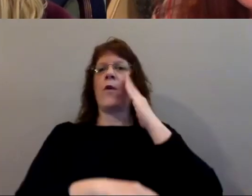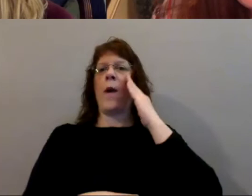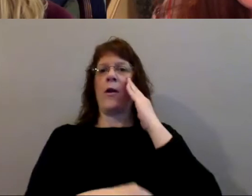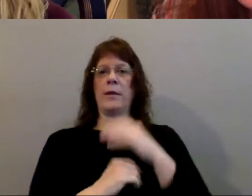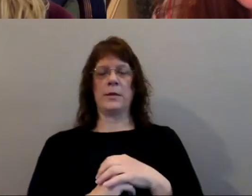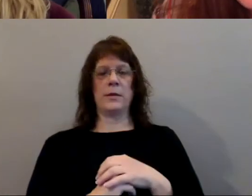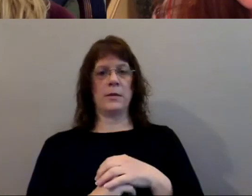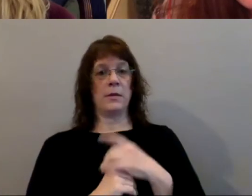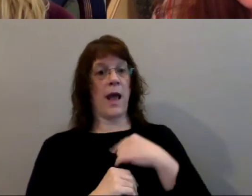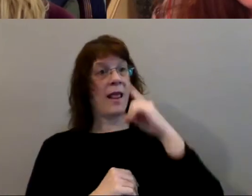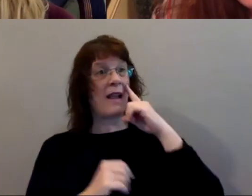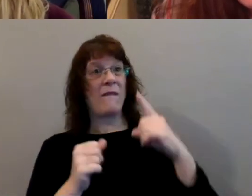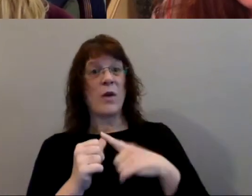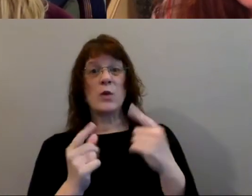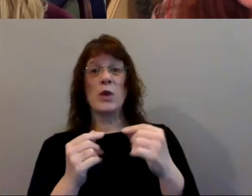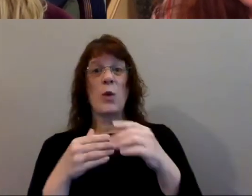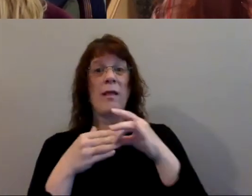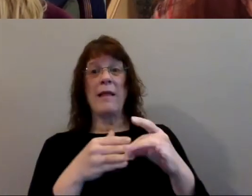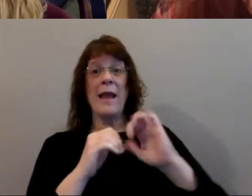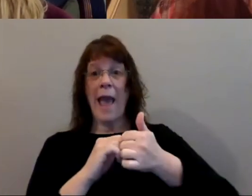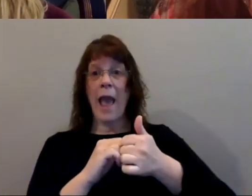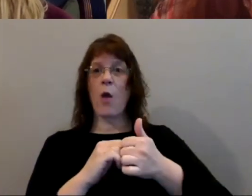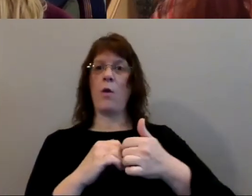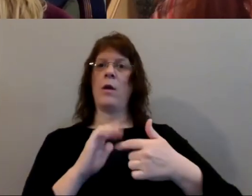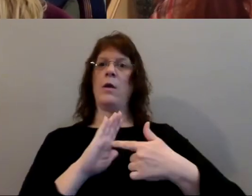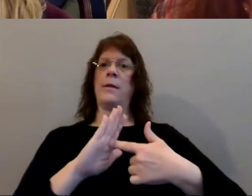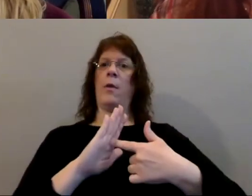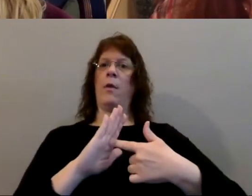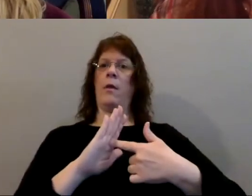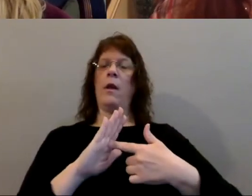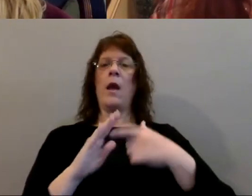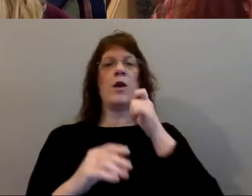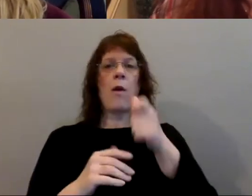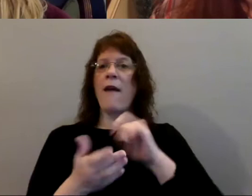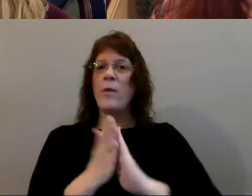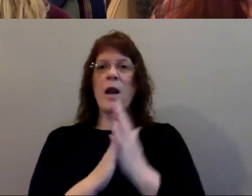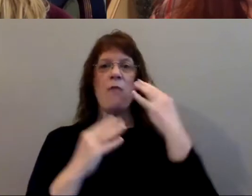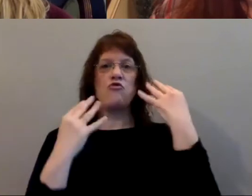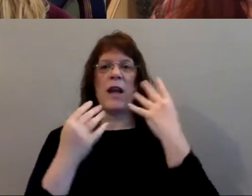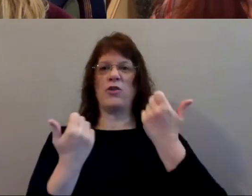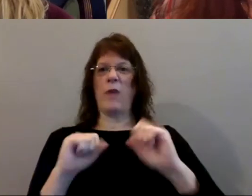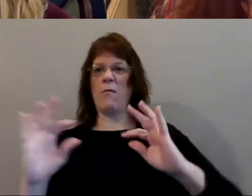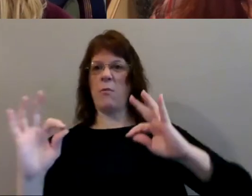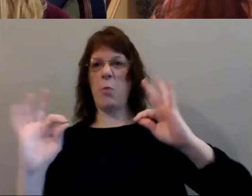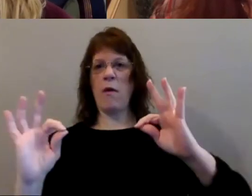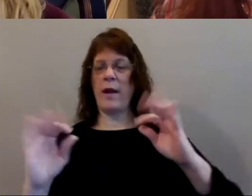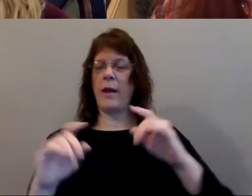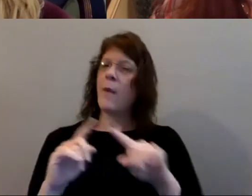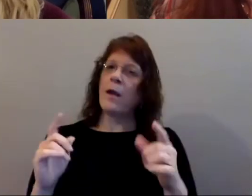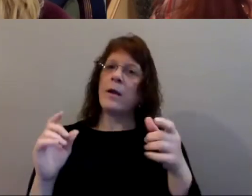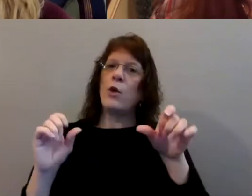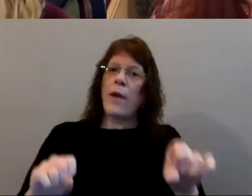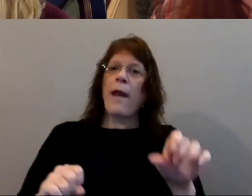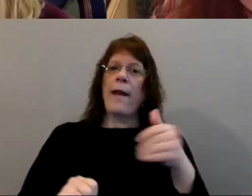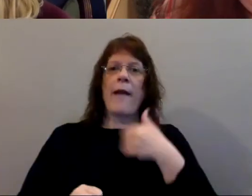by example. You don't have to like drive yourself crazy trying to be perfect, but like, having